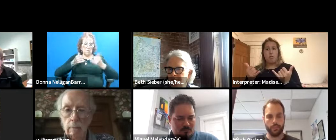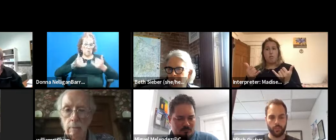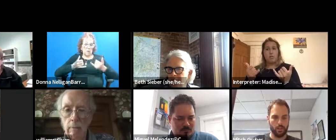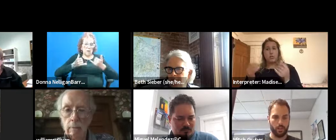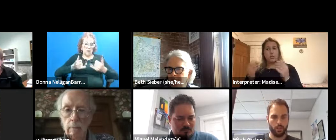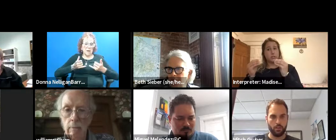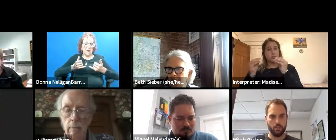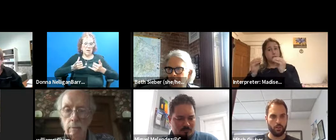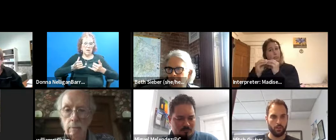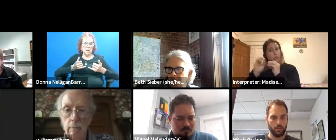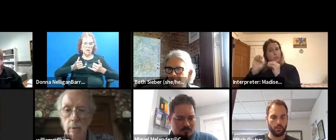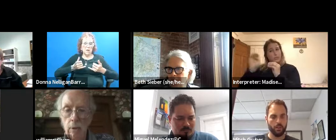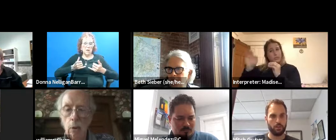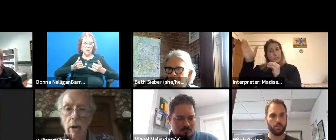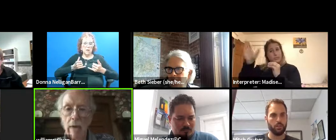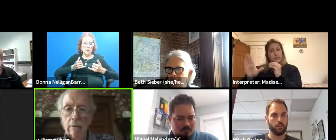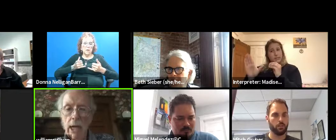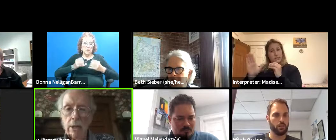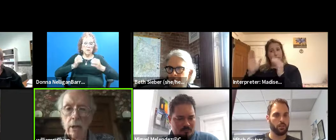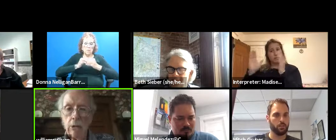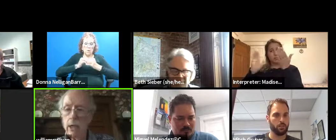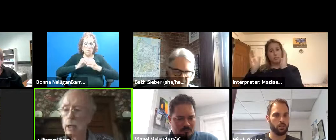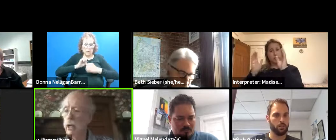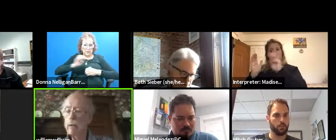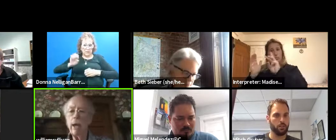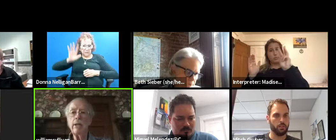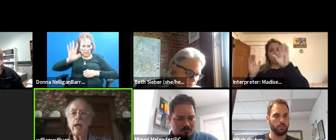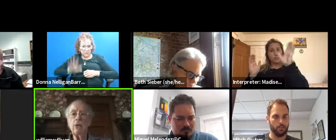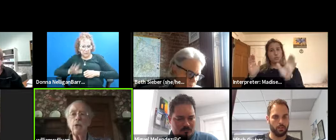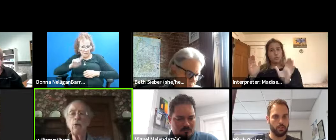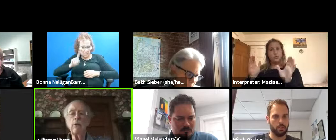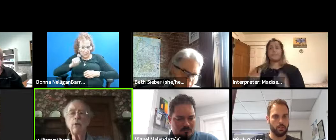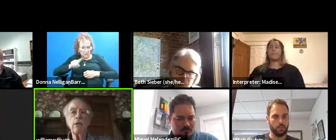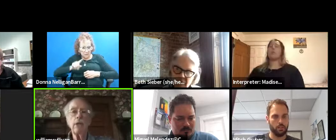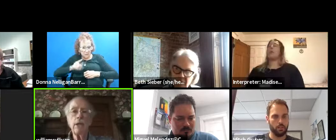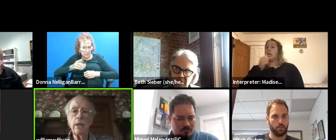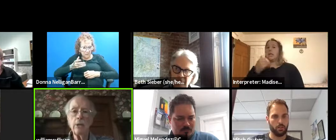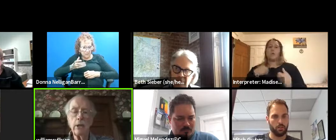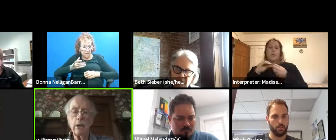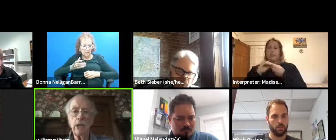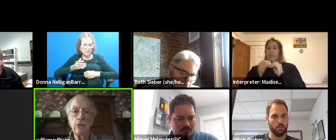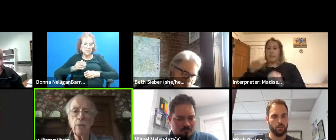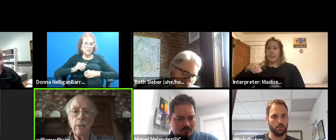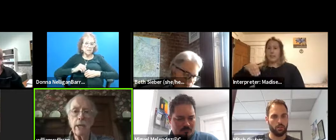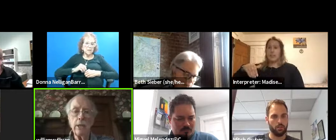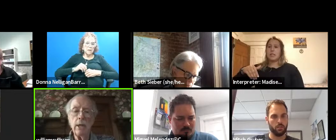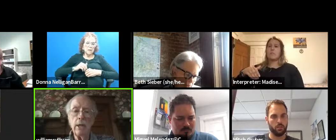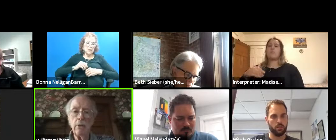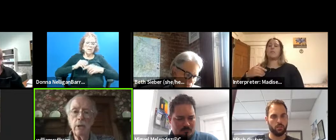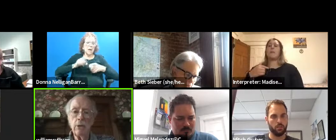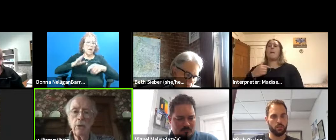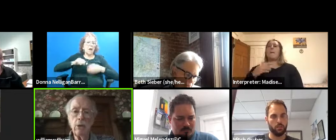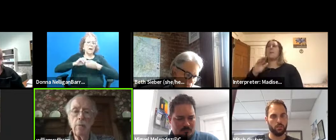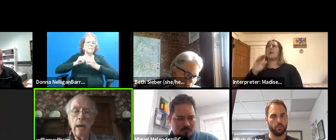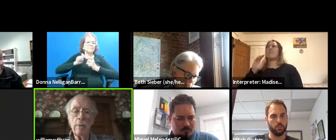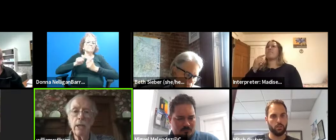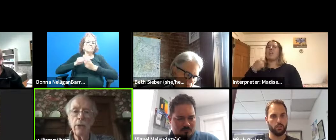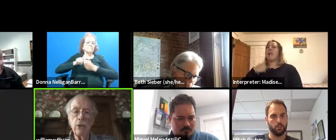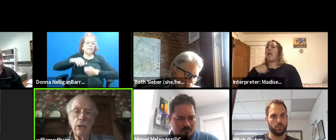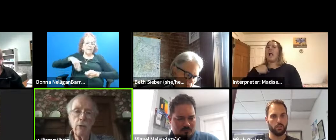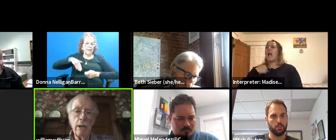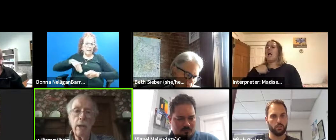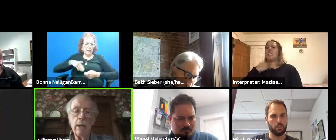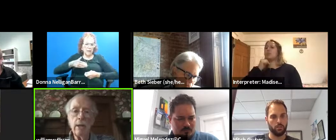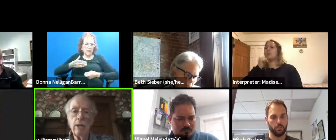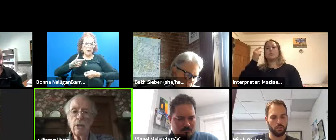side versus the west side? Well, we haven't gotten the numbers yet, Lachey, but I see no reason to think that it's going to change dramatically. We know the total